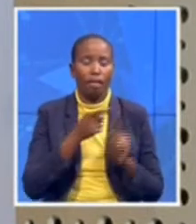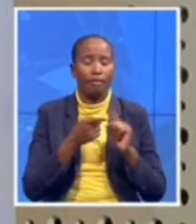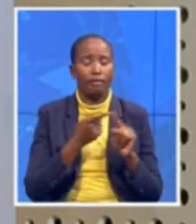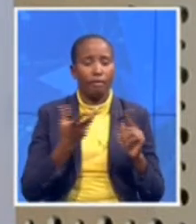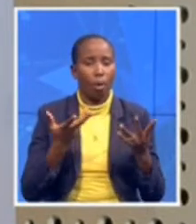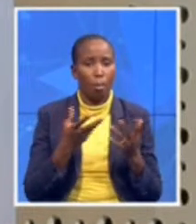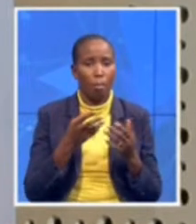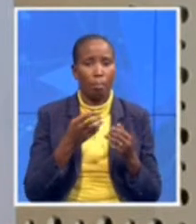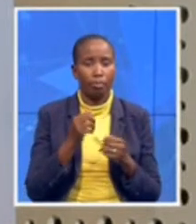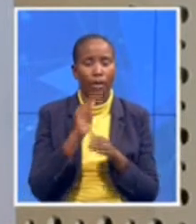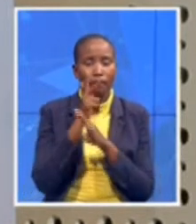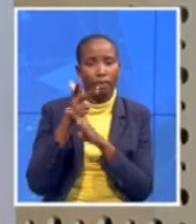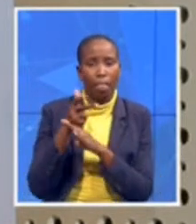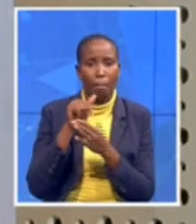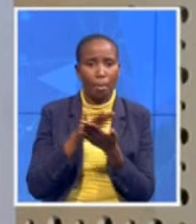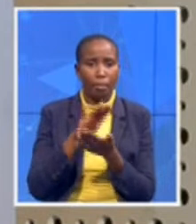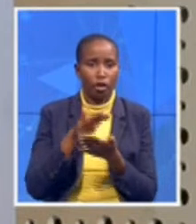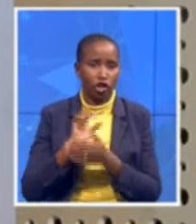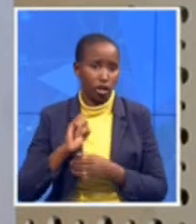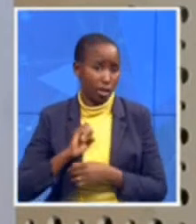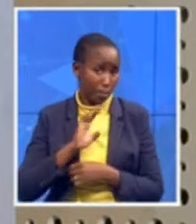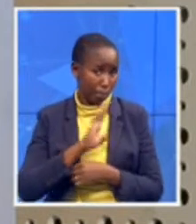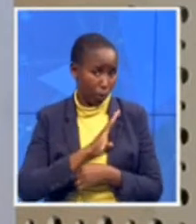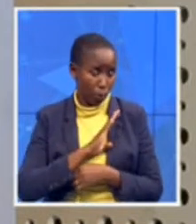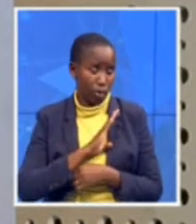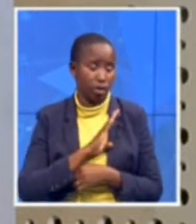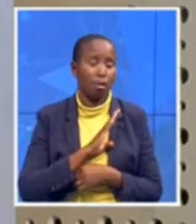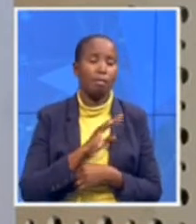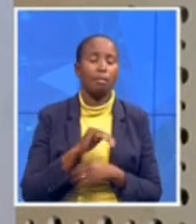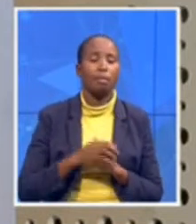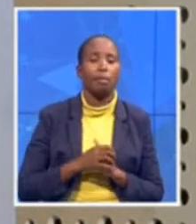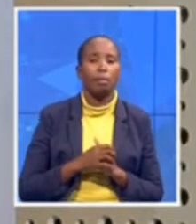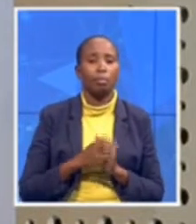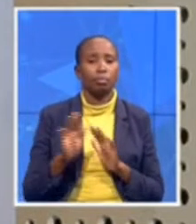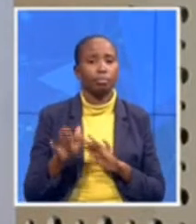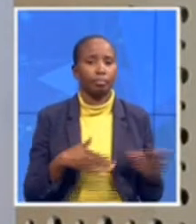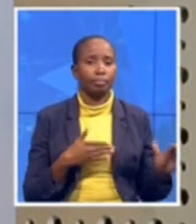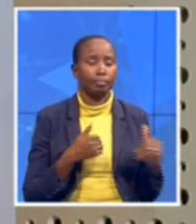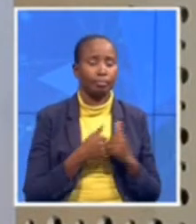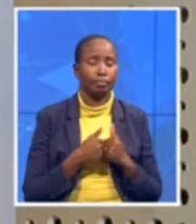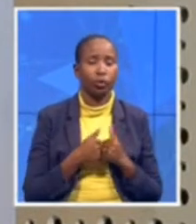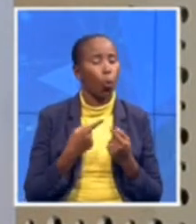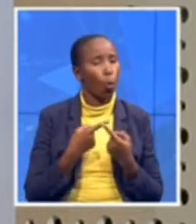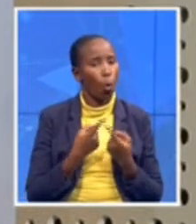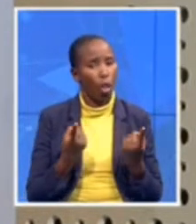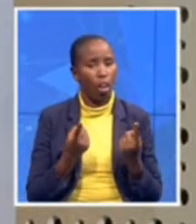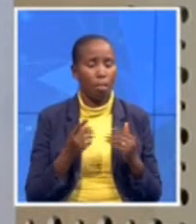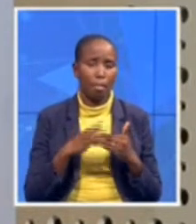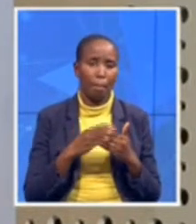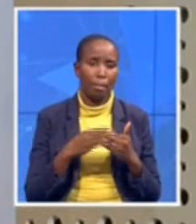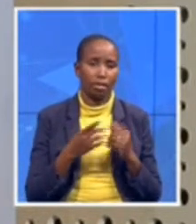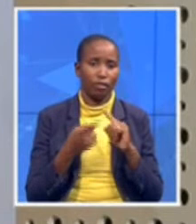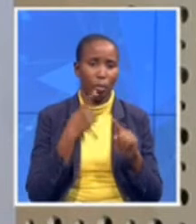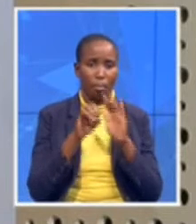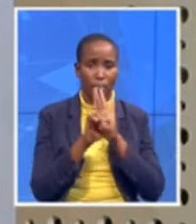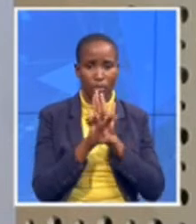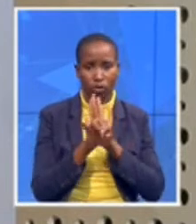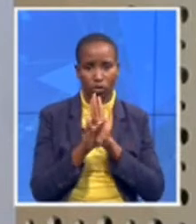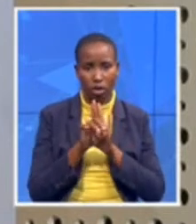and to all of you, members of the media, members of the Fourth Estate.